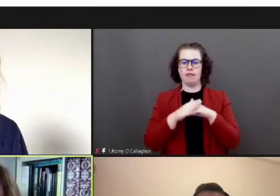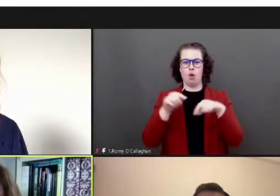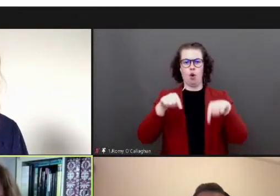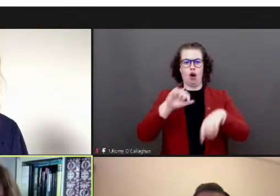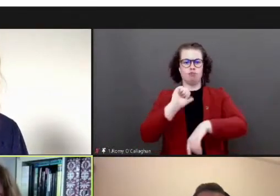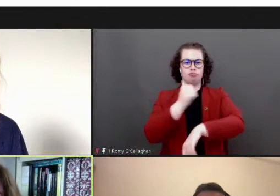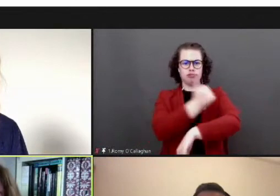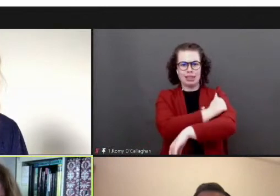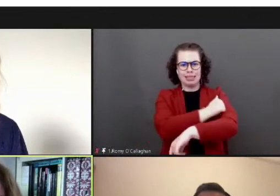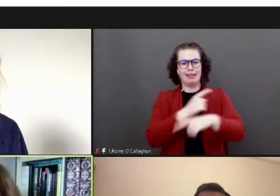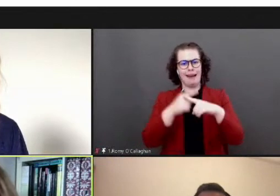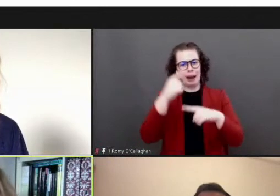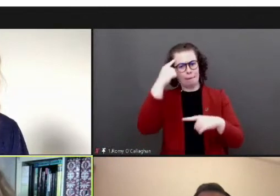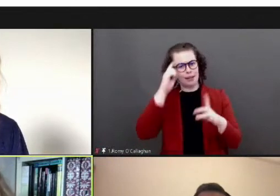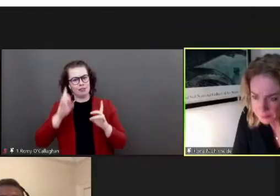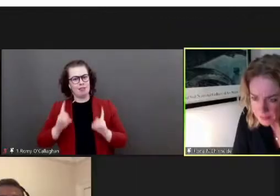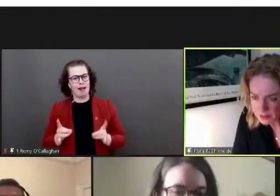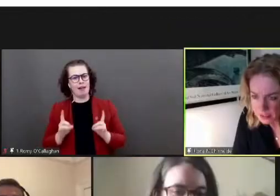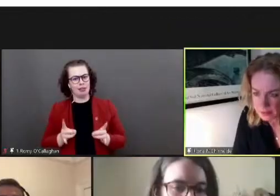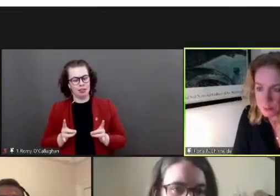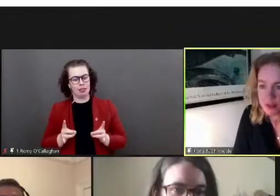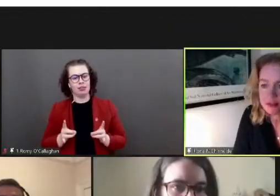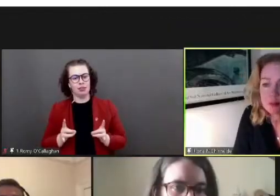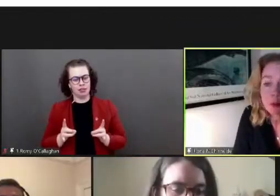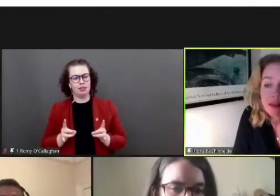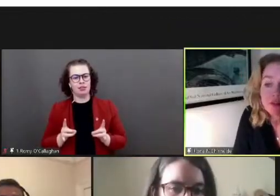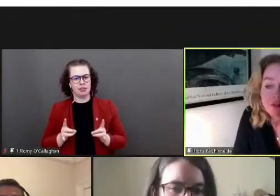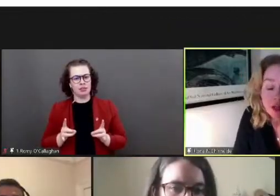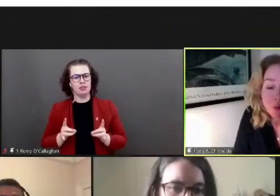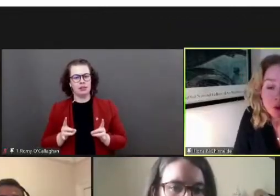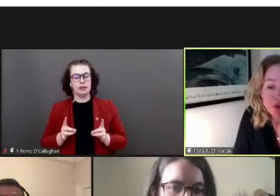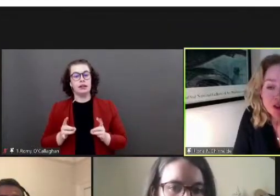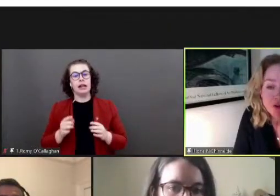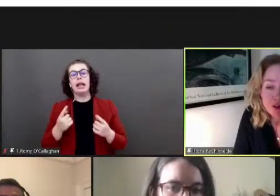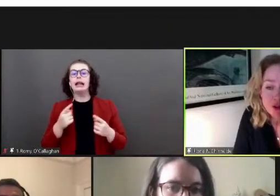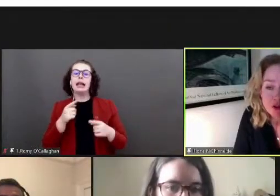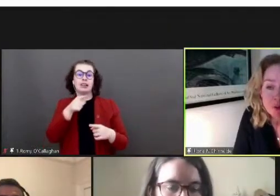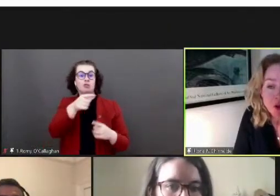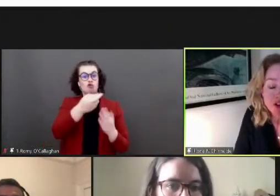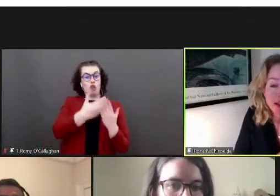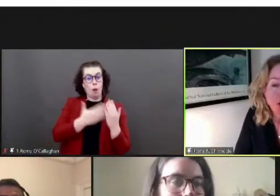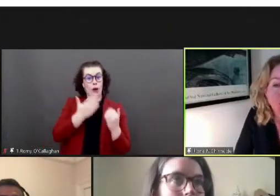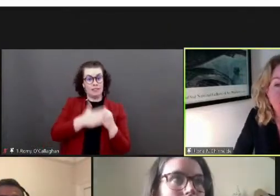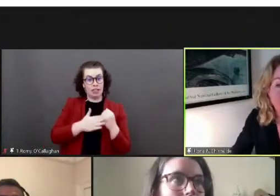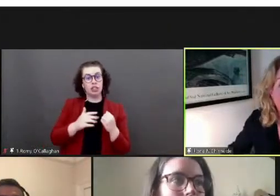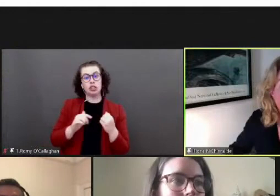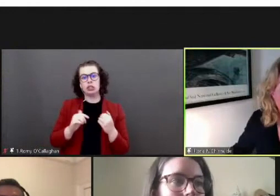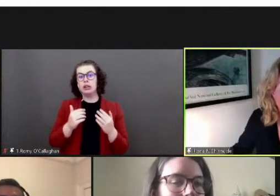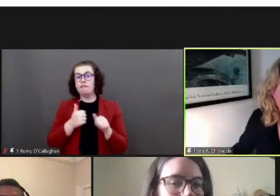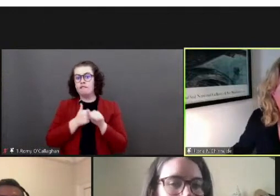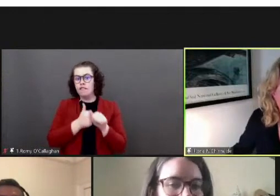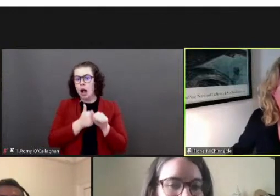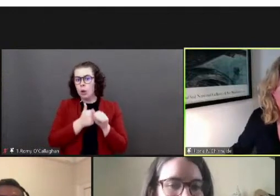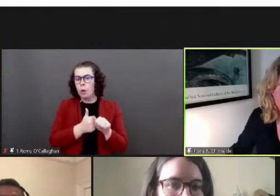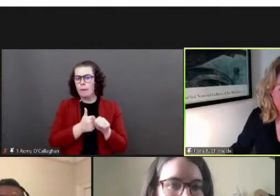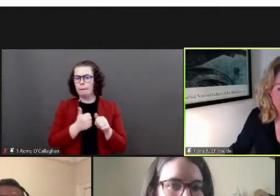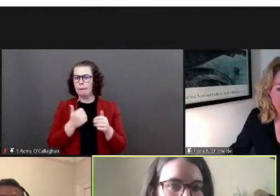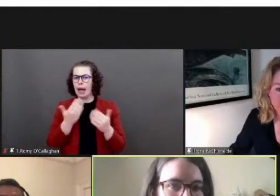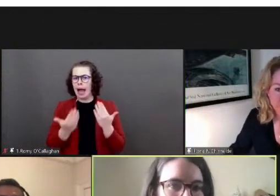prisons, mental health, and mental health in prisons, by way of a follow-up to your research report? And that comes from Cormac